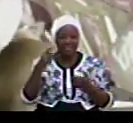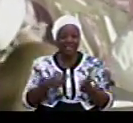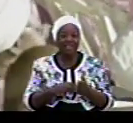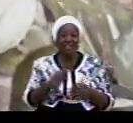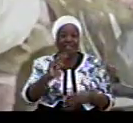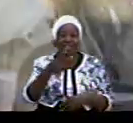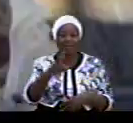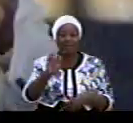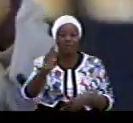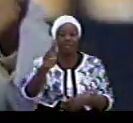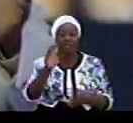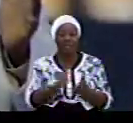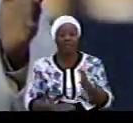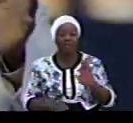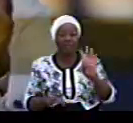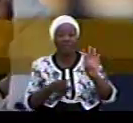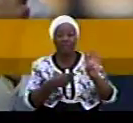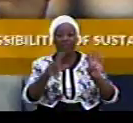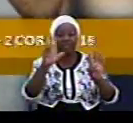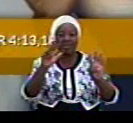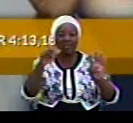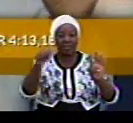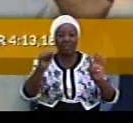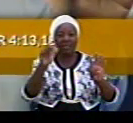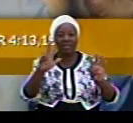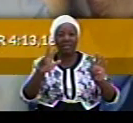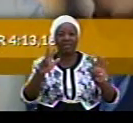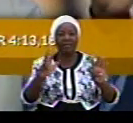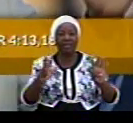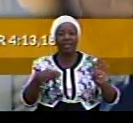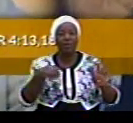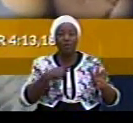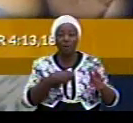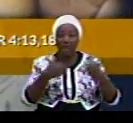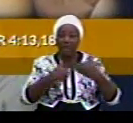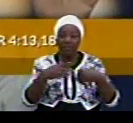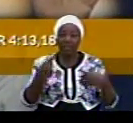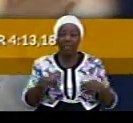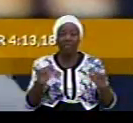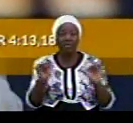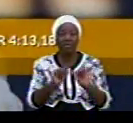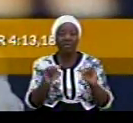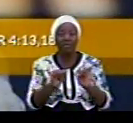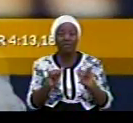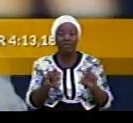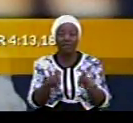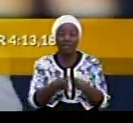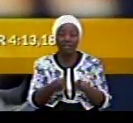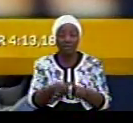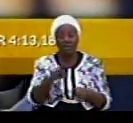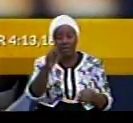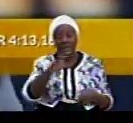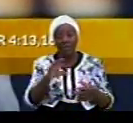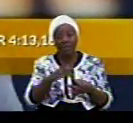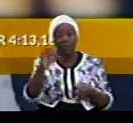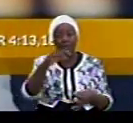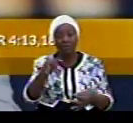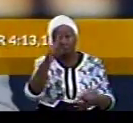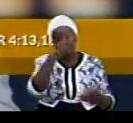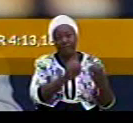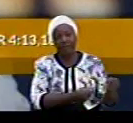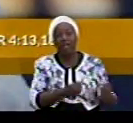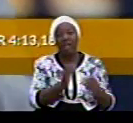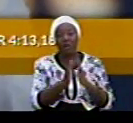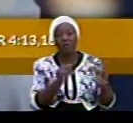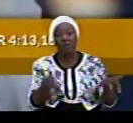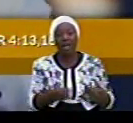verse 13. We, having the same spirit of faith, according as it is